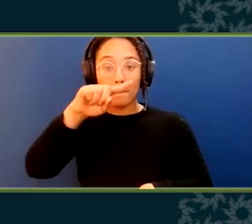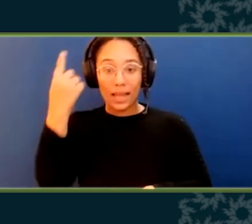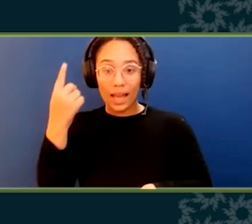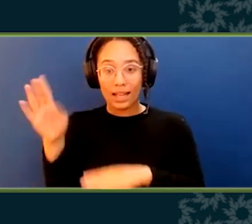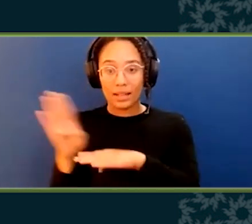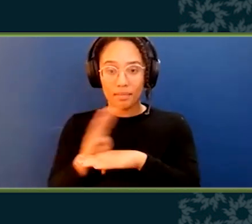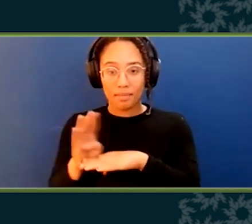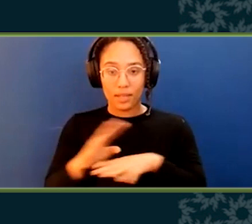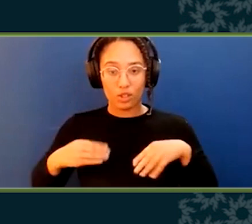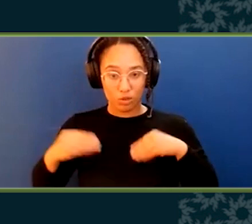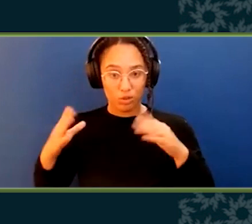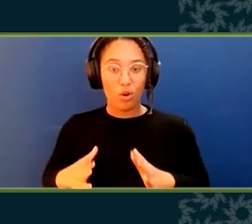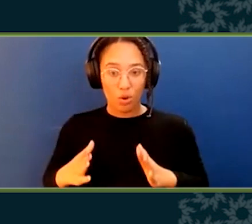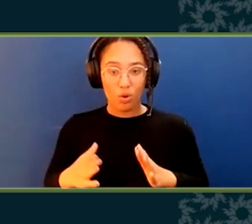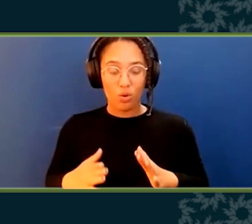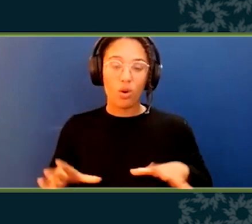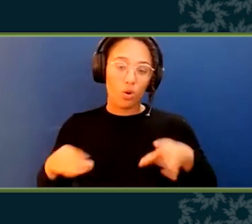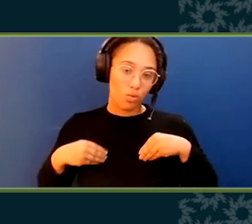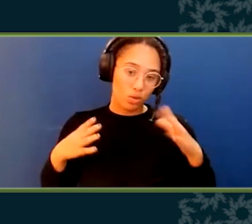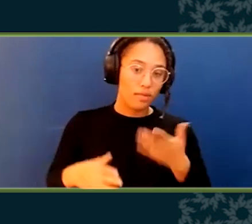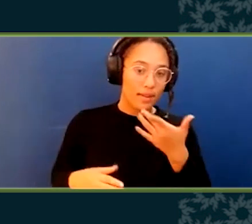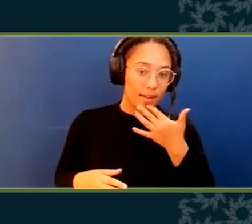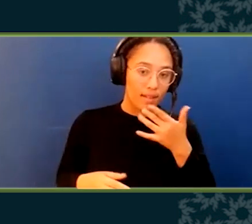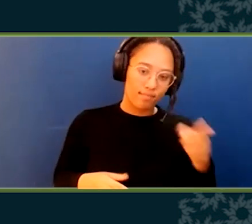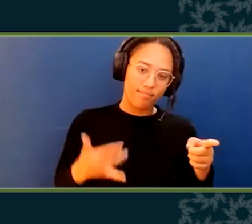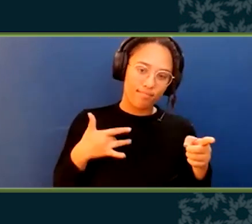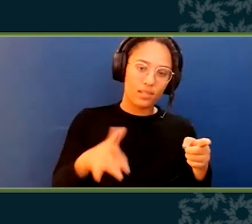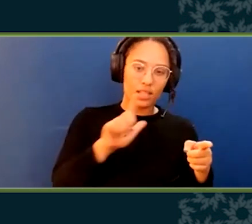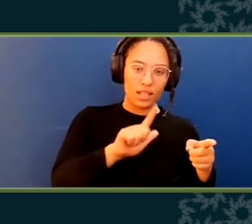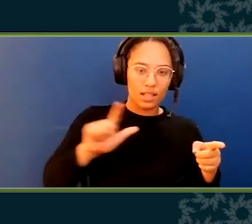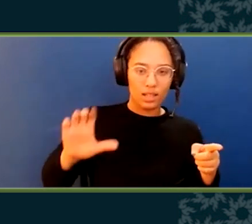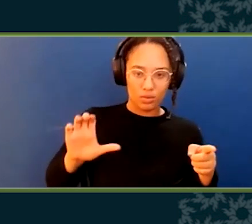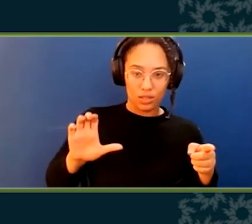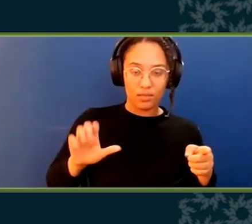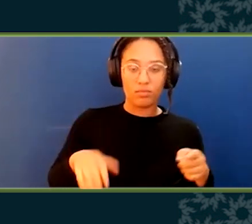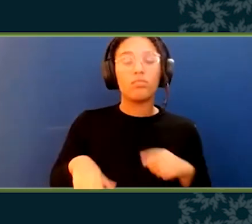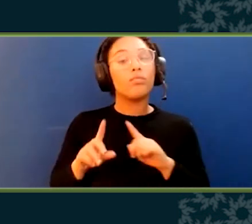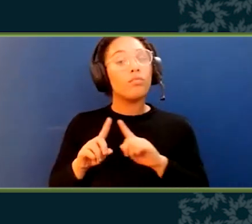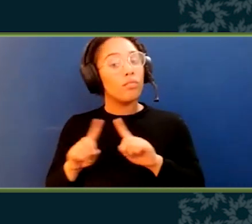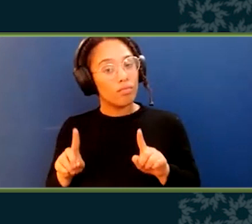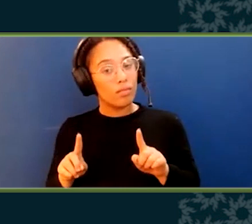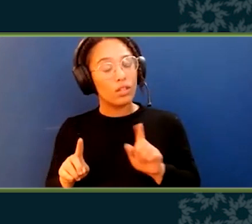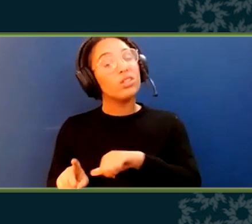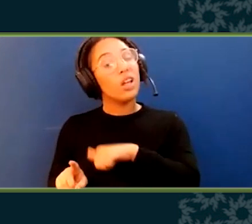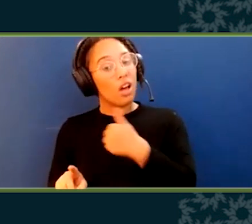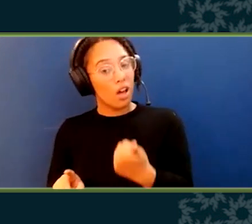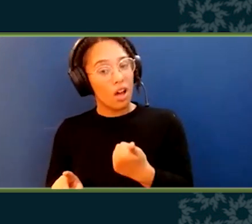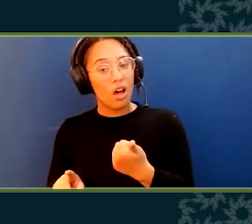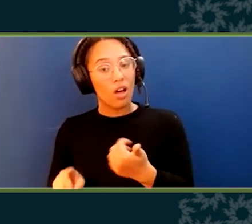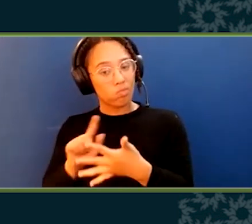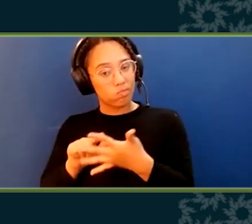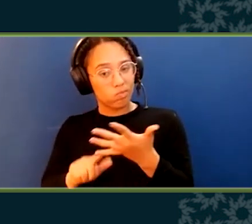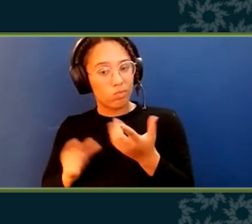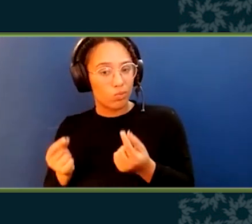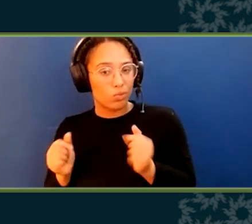color have LLCs. It's cheaper. There's less barrier to entry, right? But there's also a lot of like other stuff that we could do just in our day-to-day, like